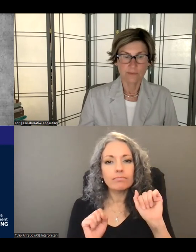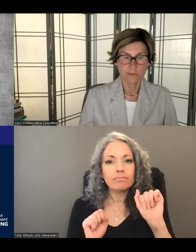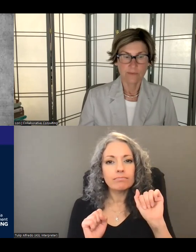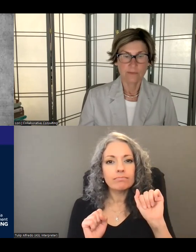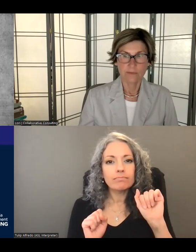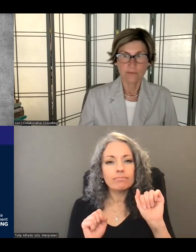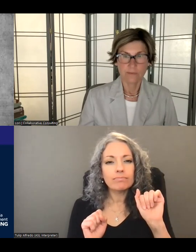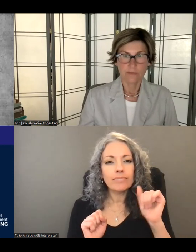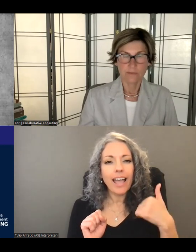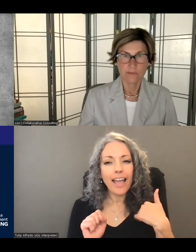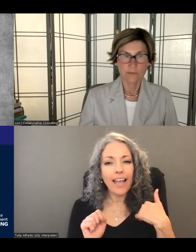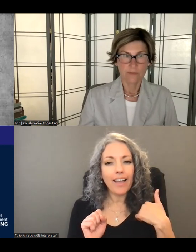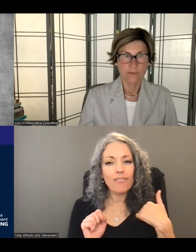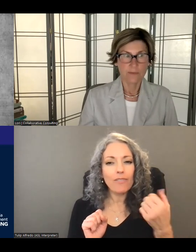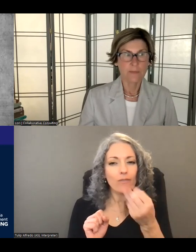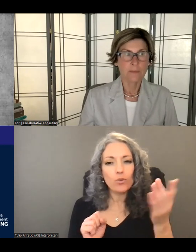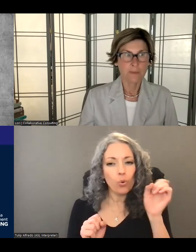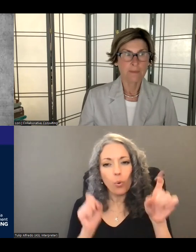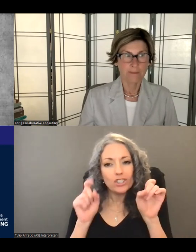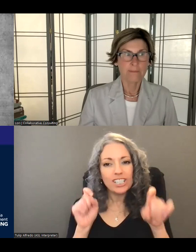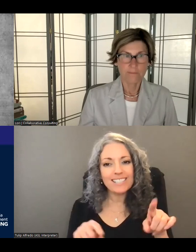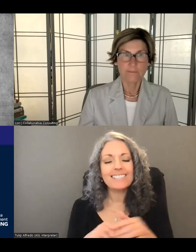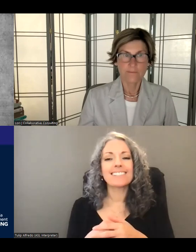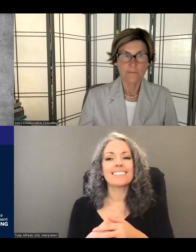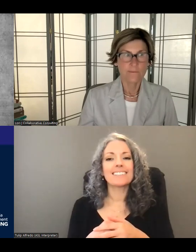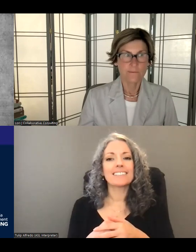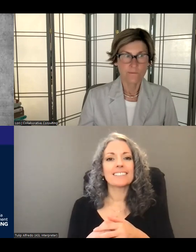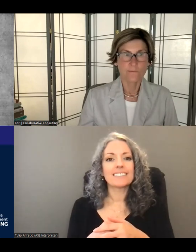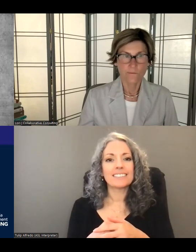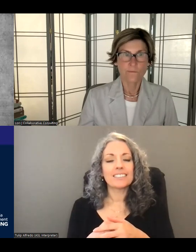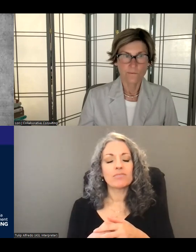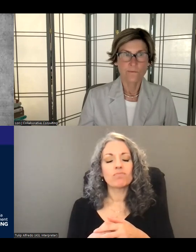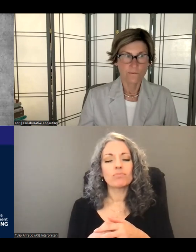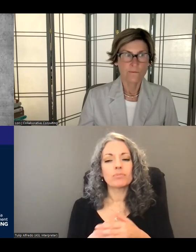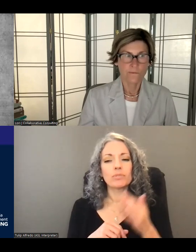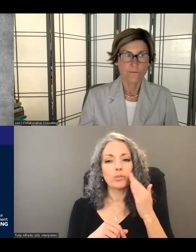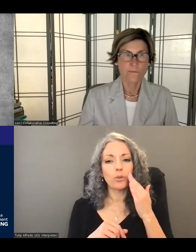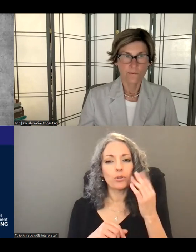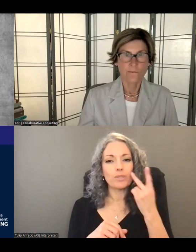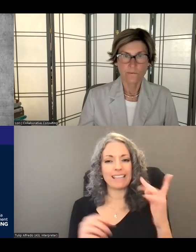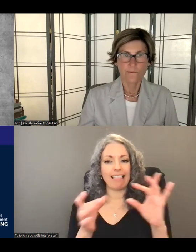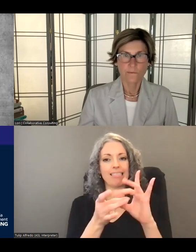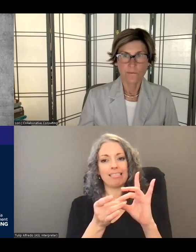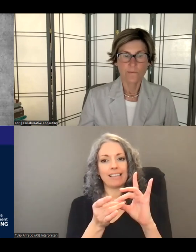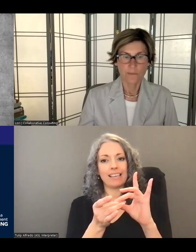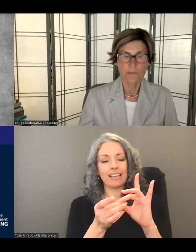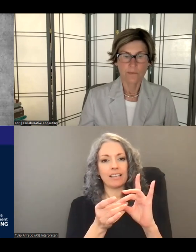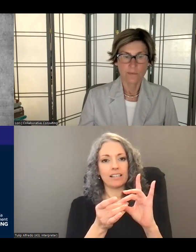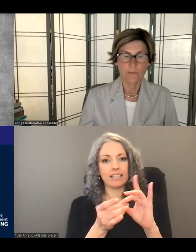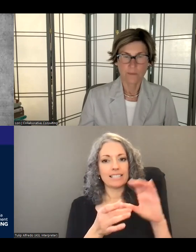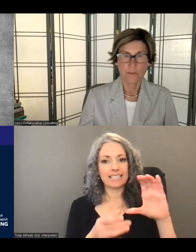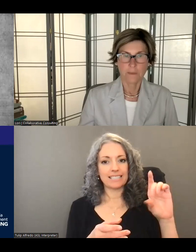we still have quite a few questions asking about the report and that will be published again. You'll see a link off of the